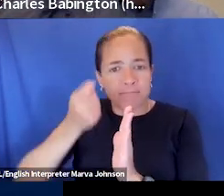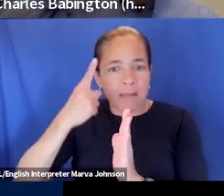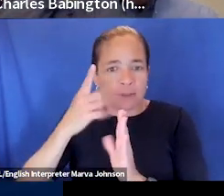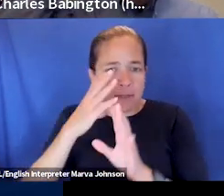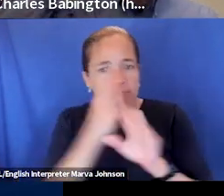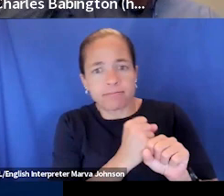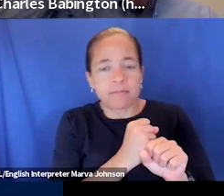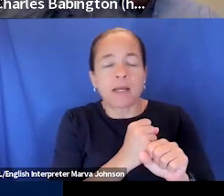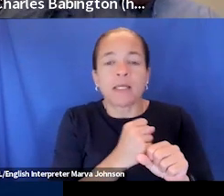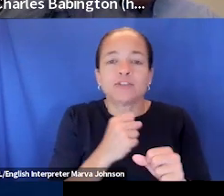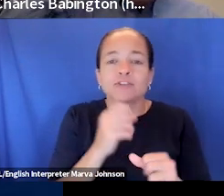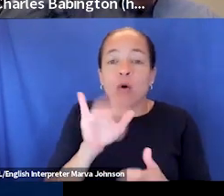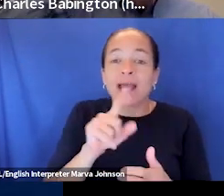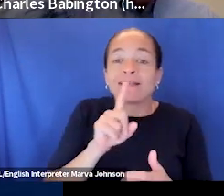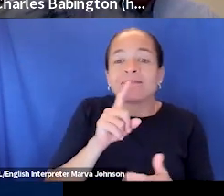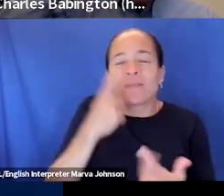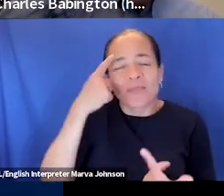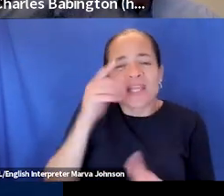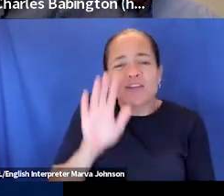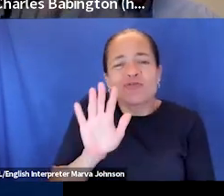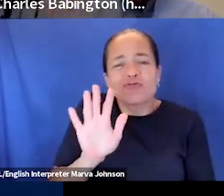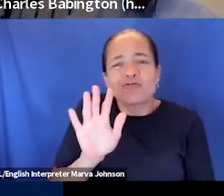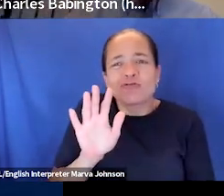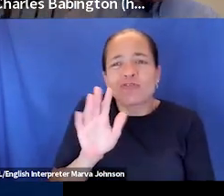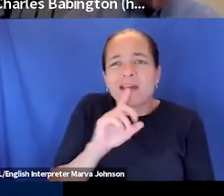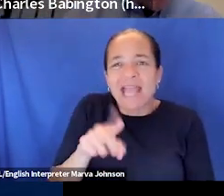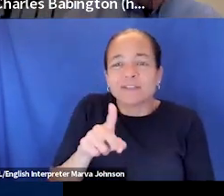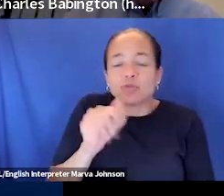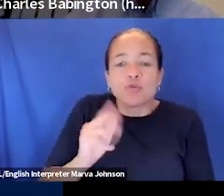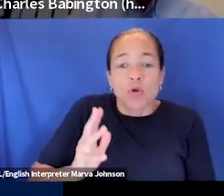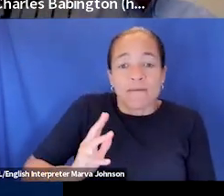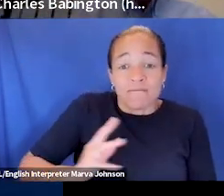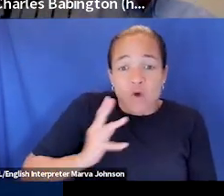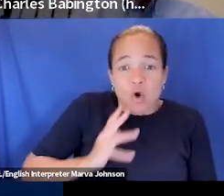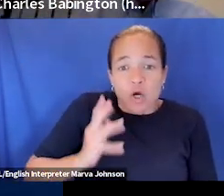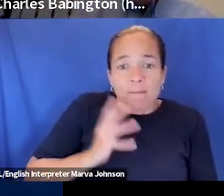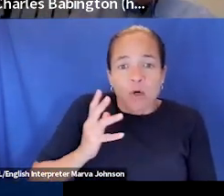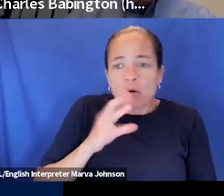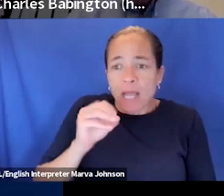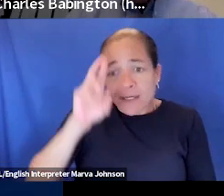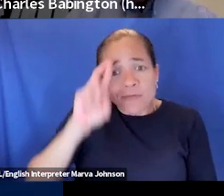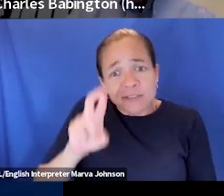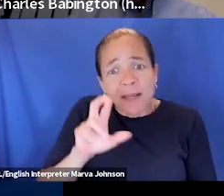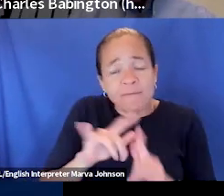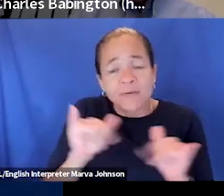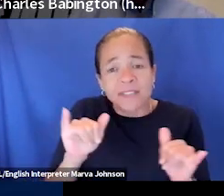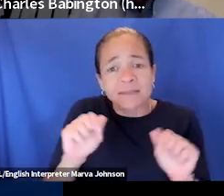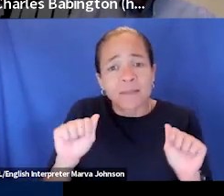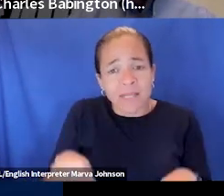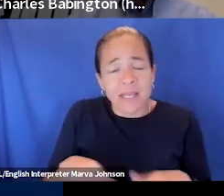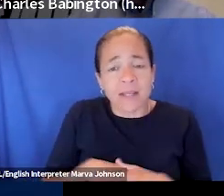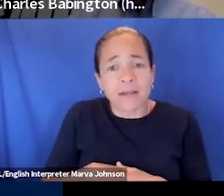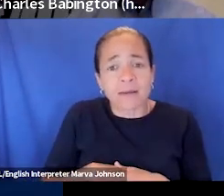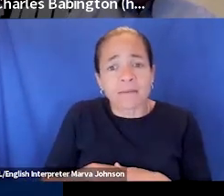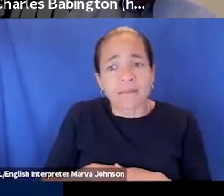be formal without being stuffy. You can be respectful, as you should be, without